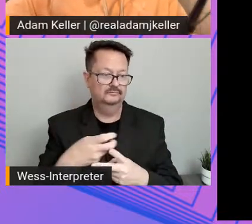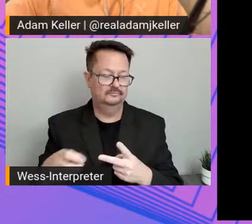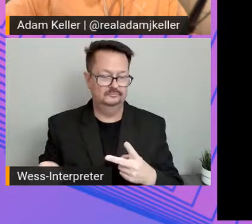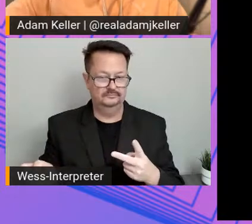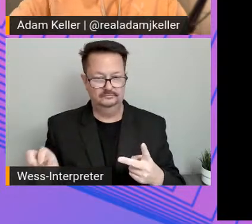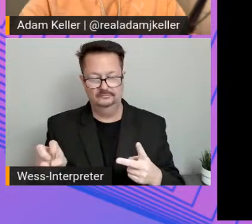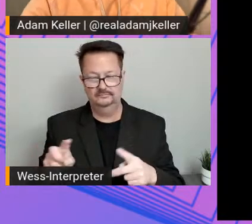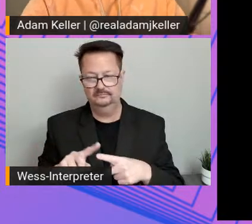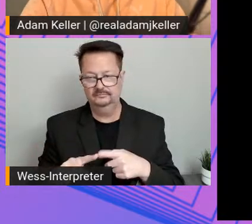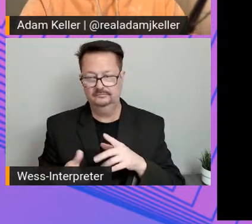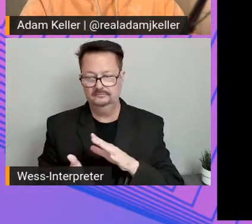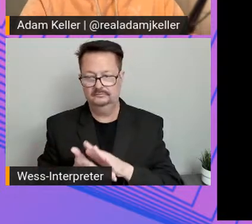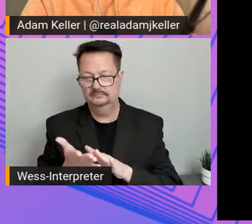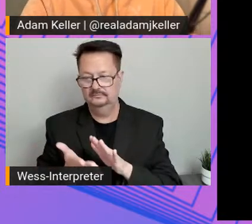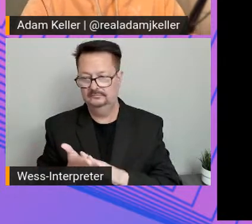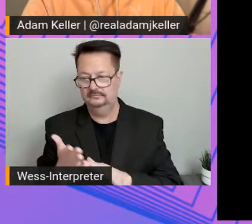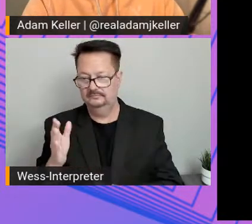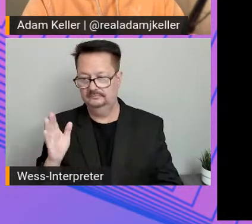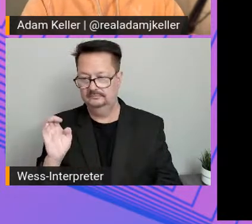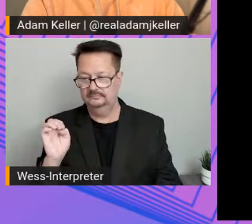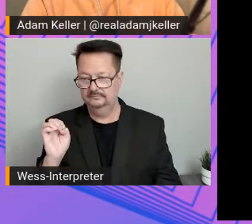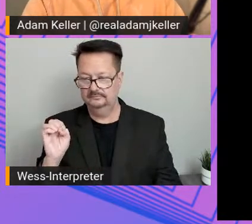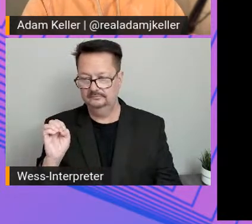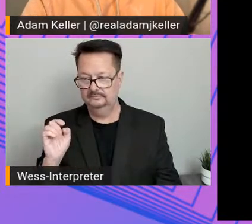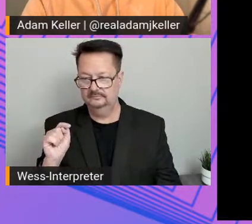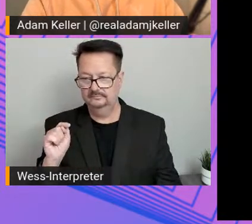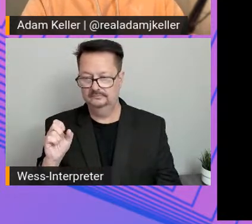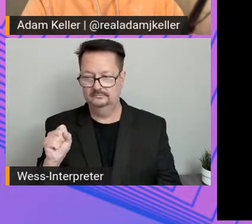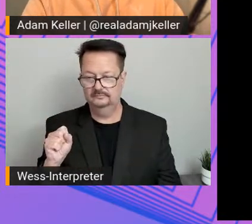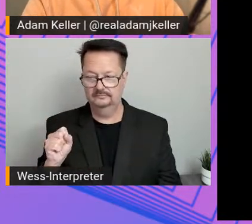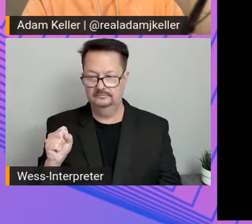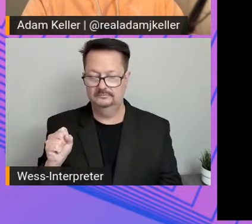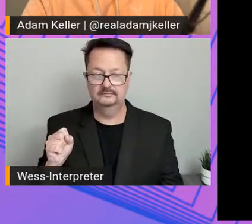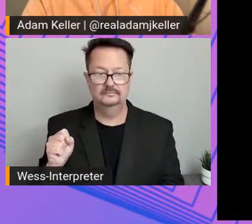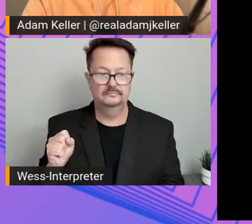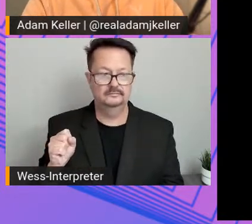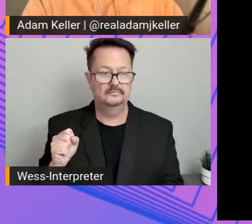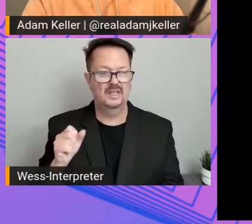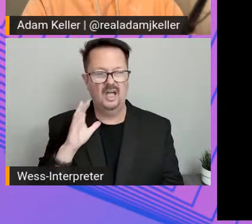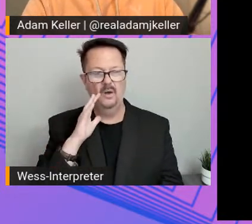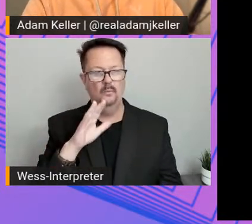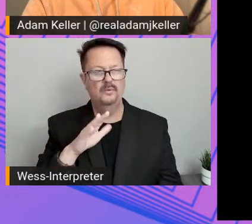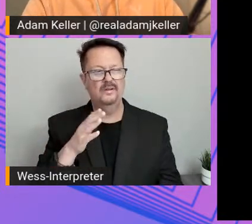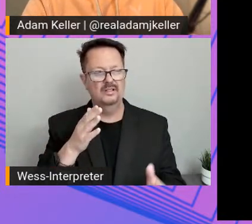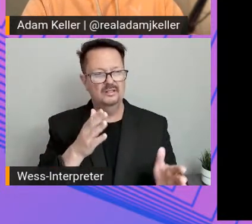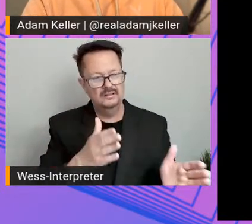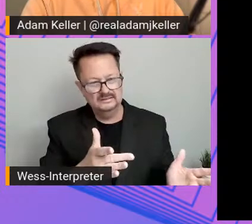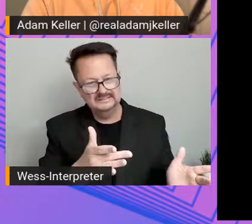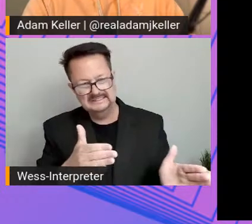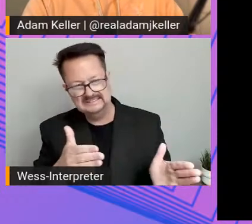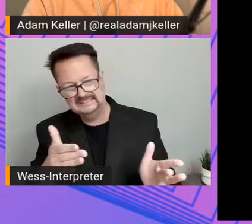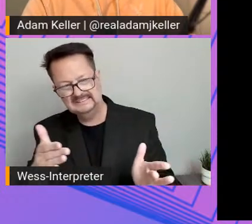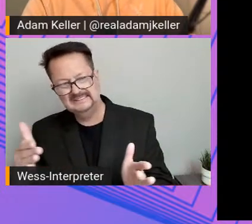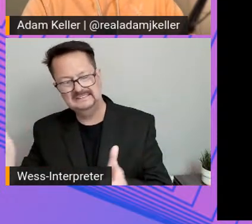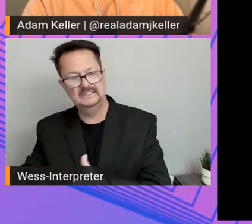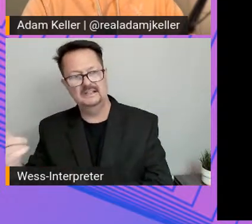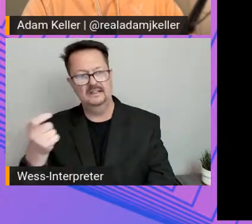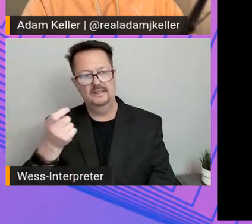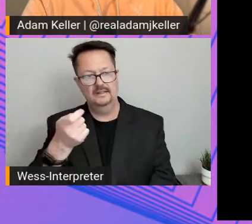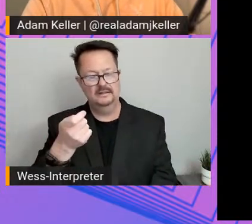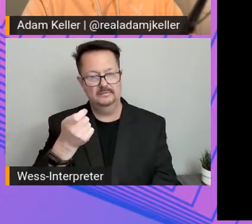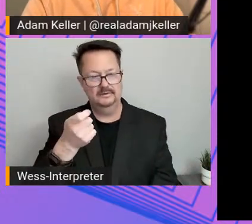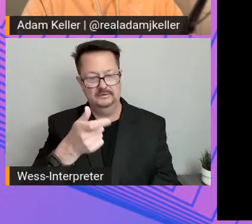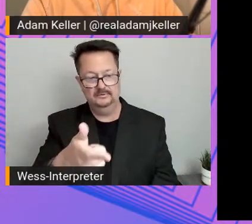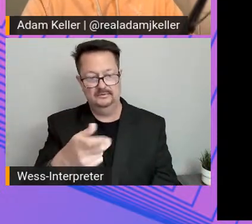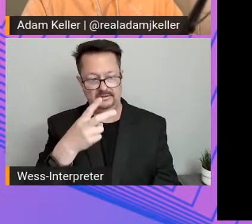that into ECS is very simple. So I'm just going to fast forward just a little bit here. And what you can